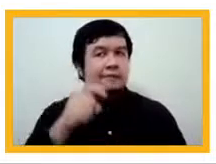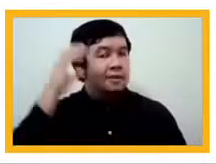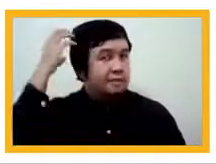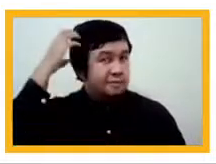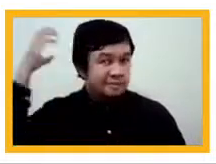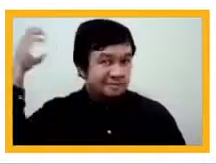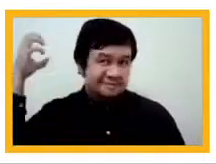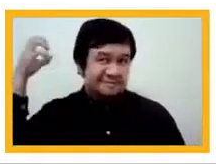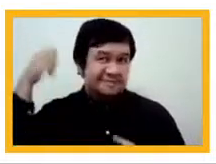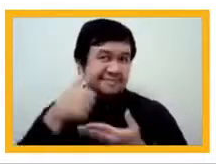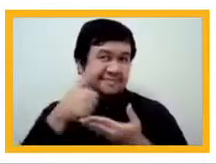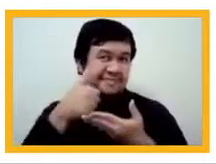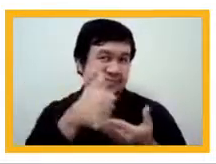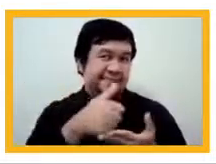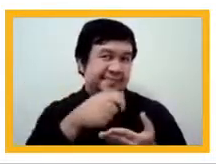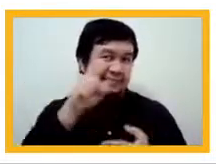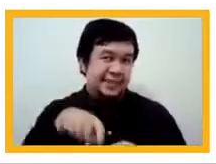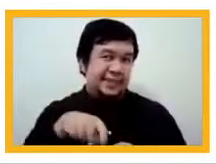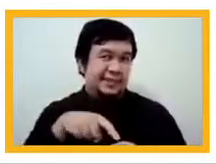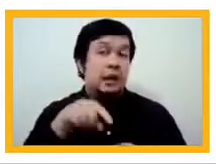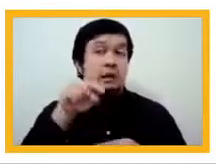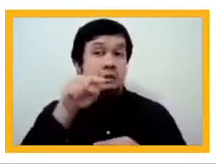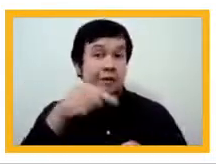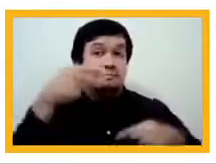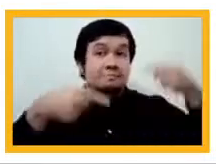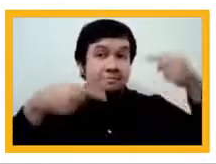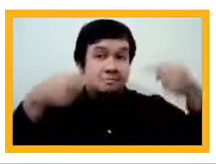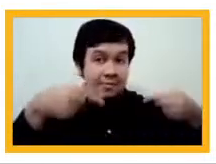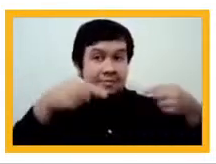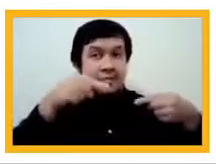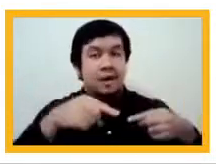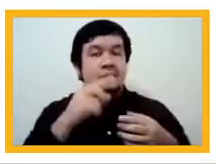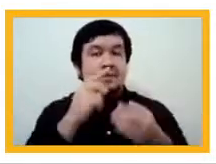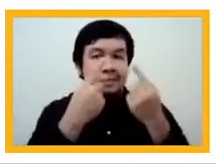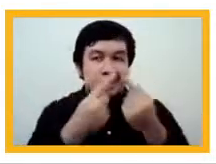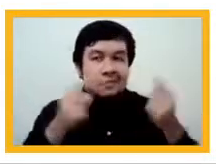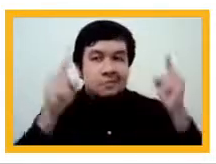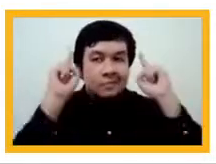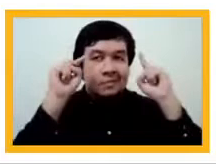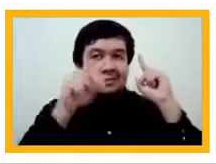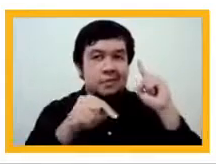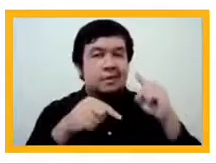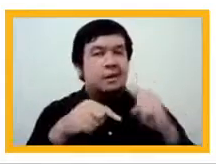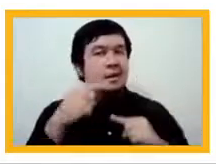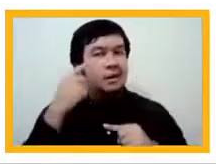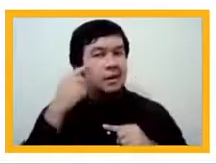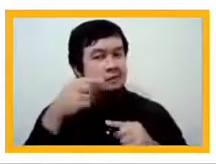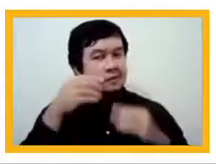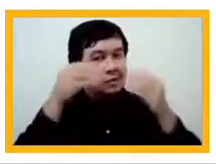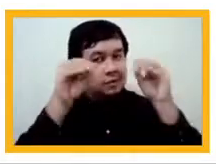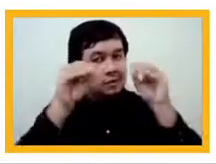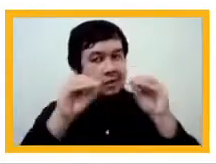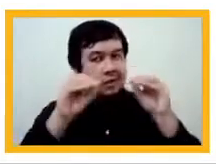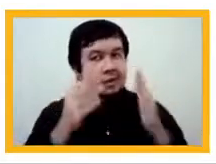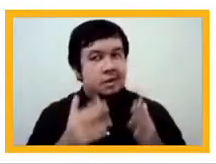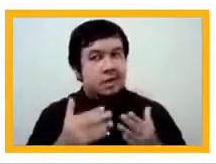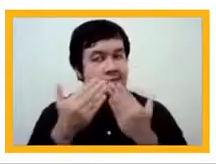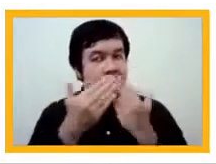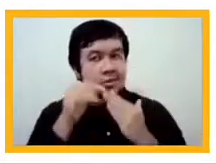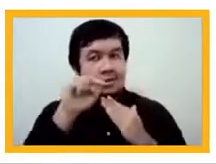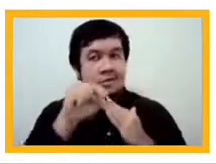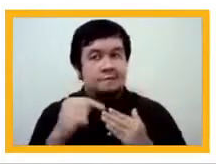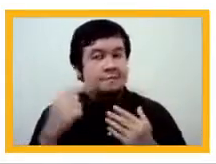and universities, faculties, time to think about seriously how they can make a strategy